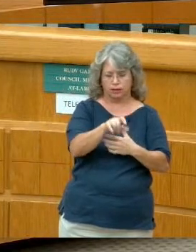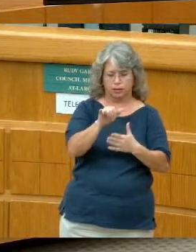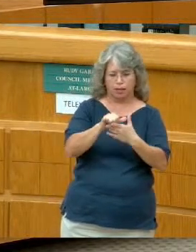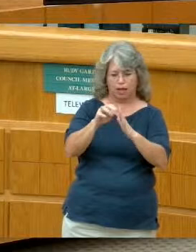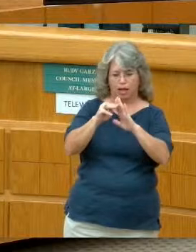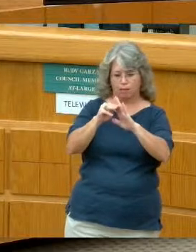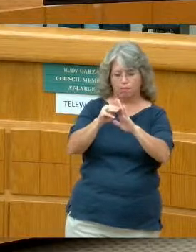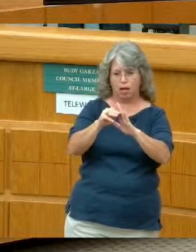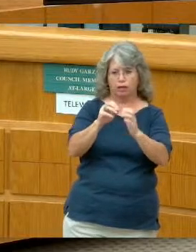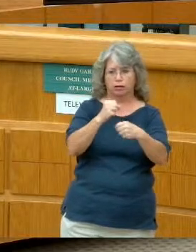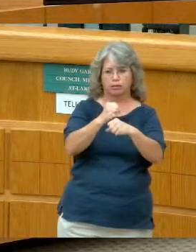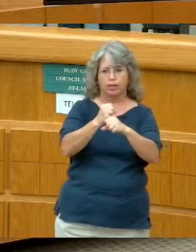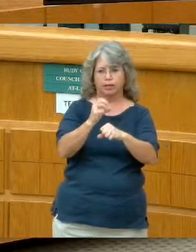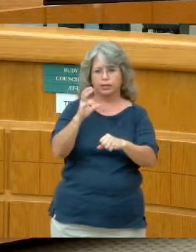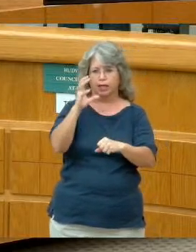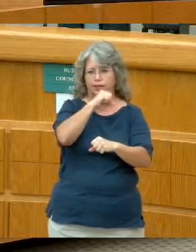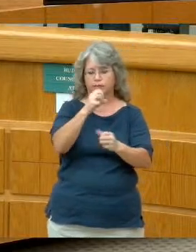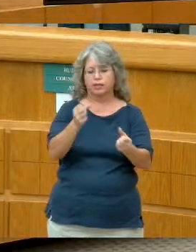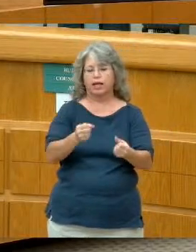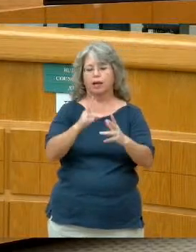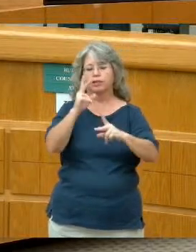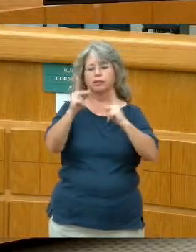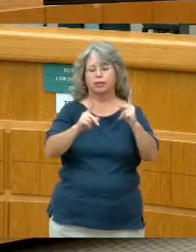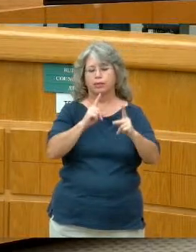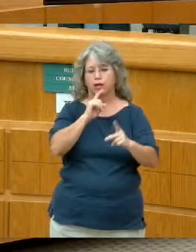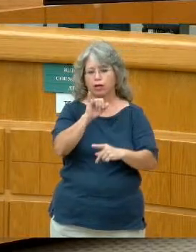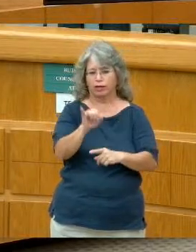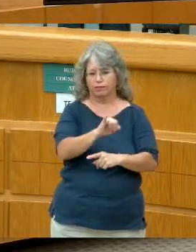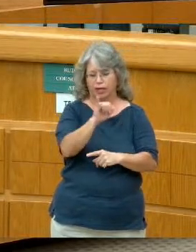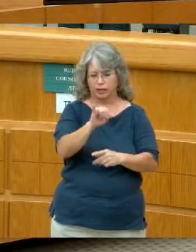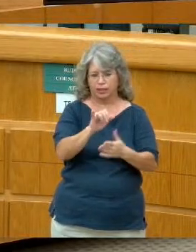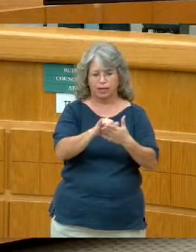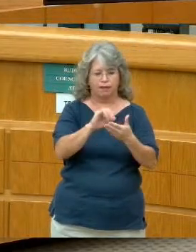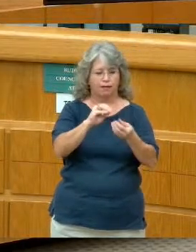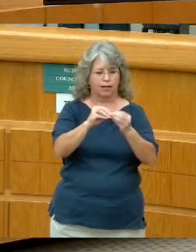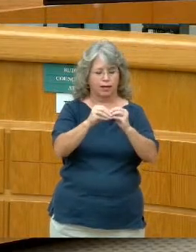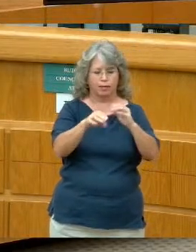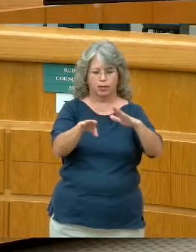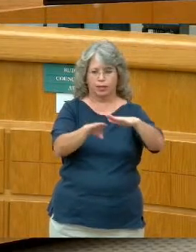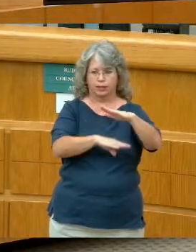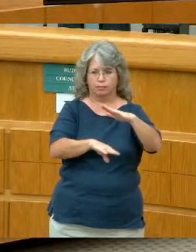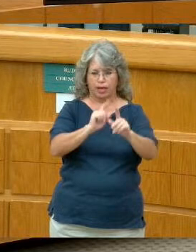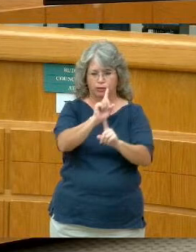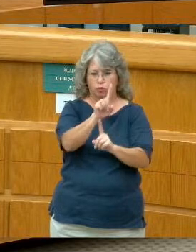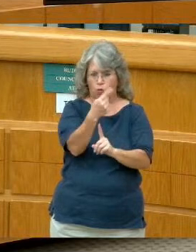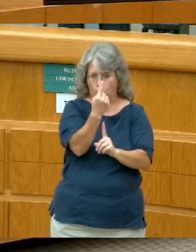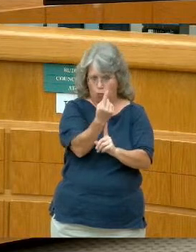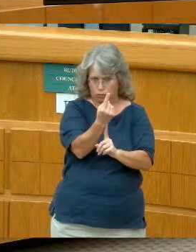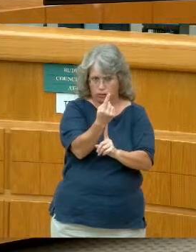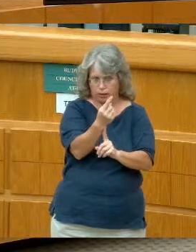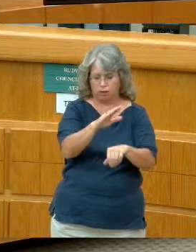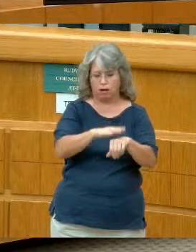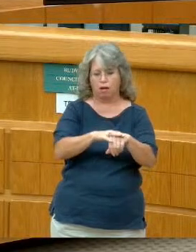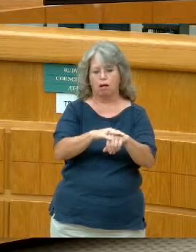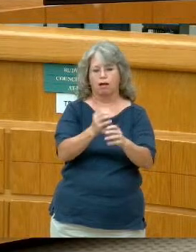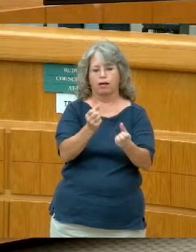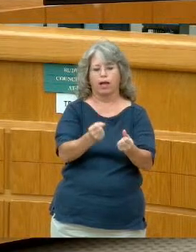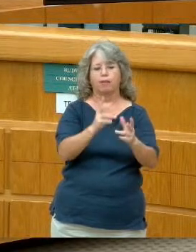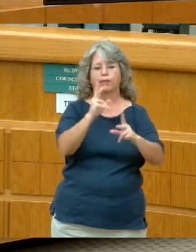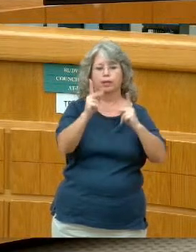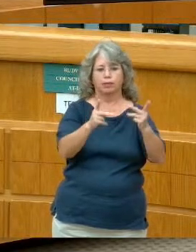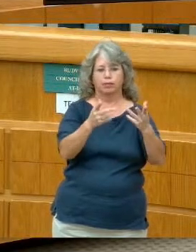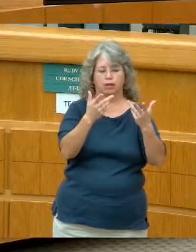an estimate of how many people have been infected. So that number, it's not based solely on how